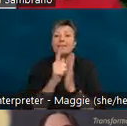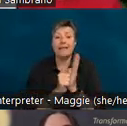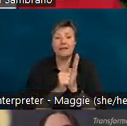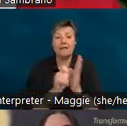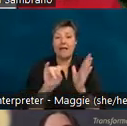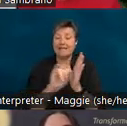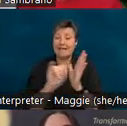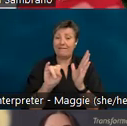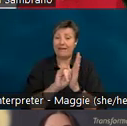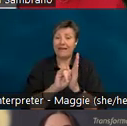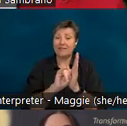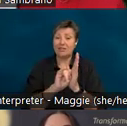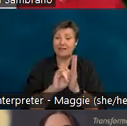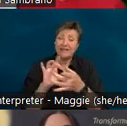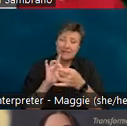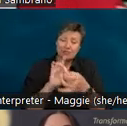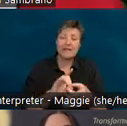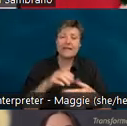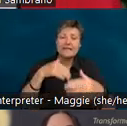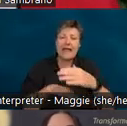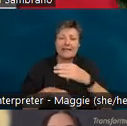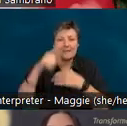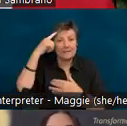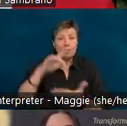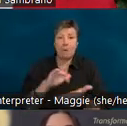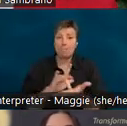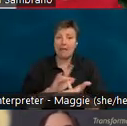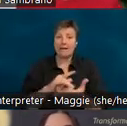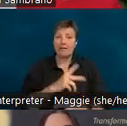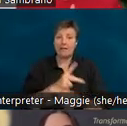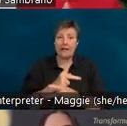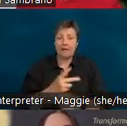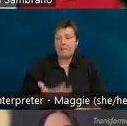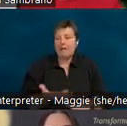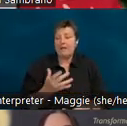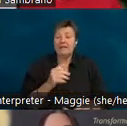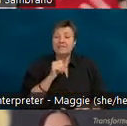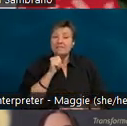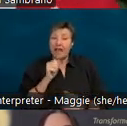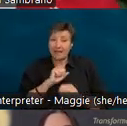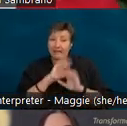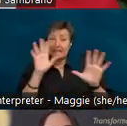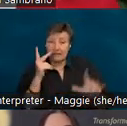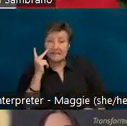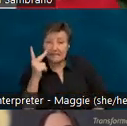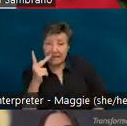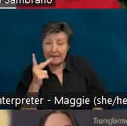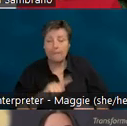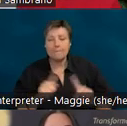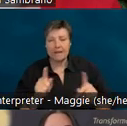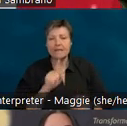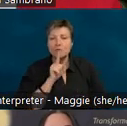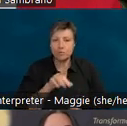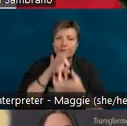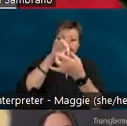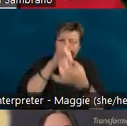with access to medical care. It might not look like it on the surface, but it definitely is connected in the way that folks